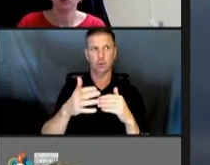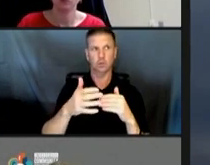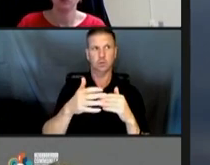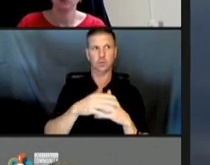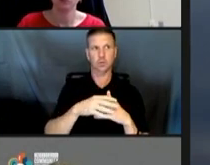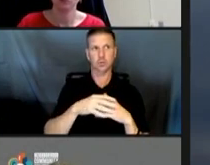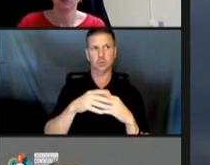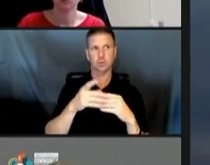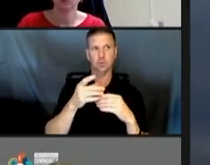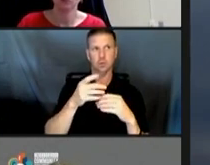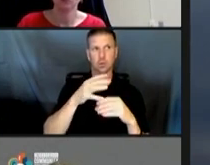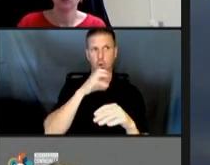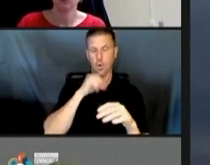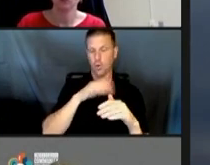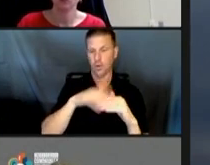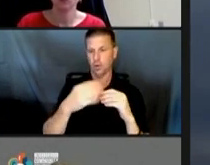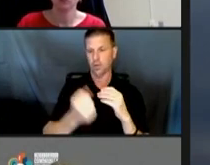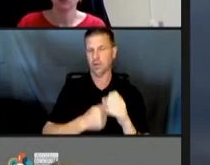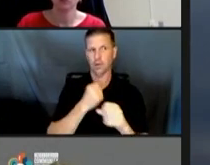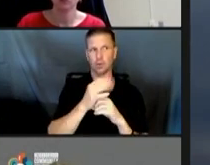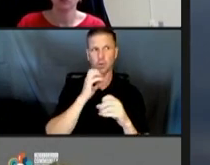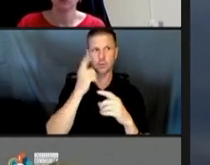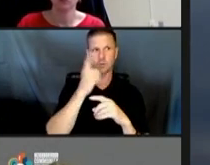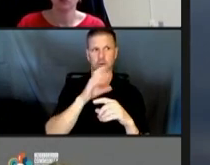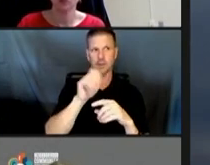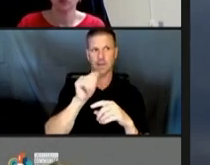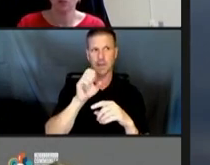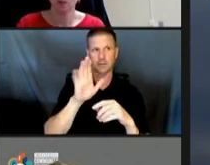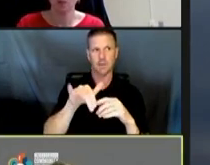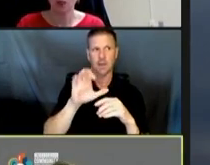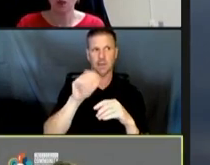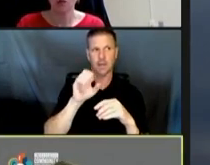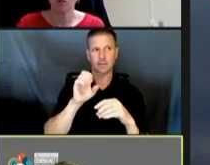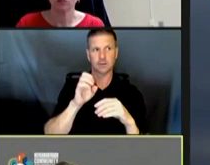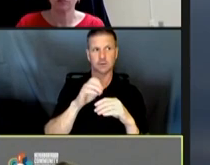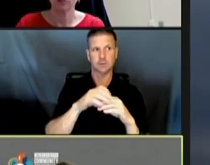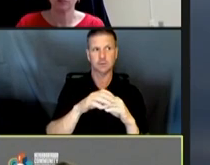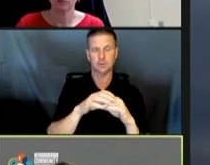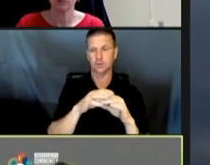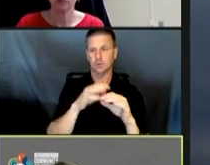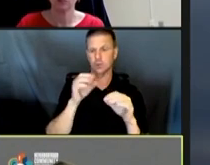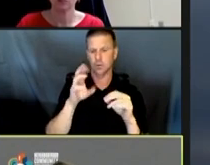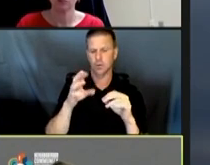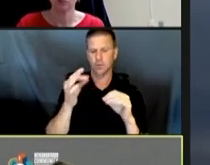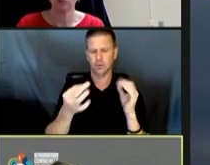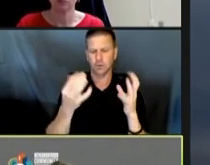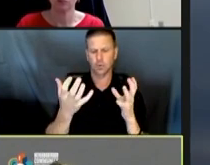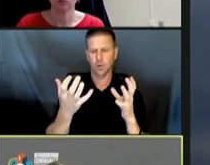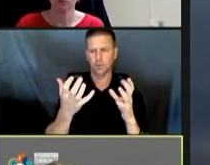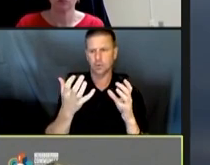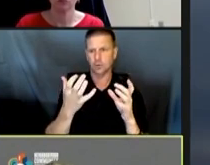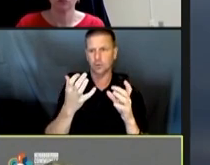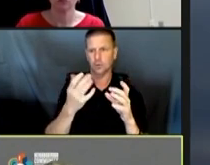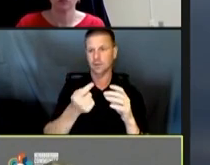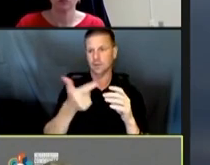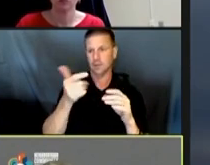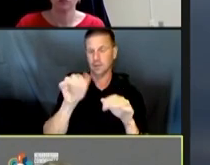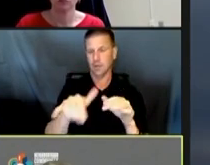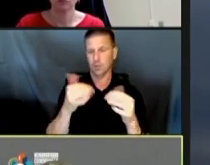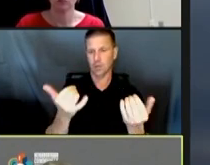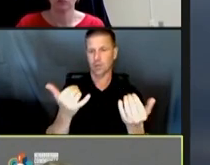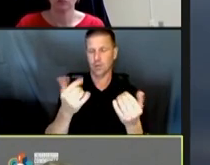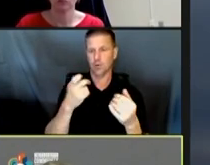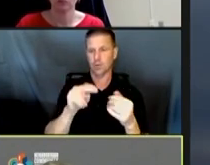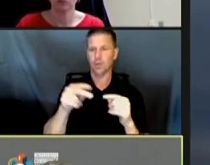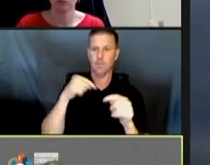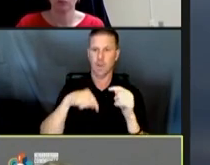that are older than a year would be considered on a case-by-case basis? Yeah, or if you wanted to maybe delete that right now and then come